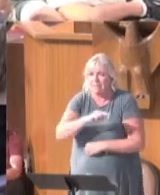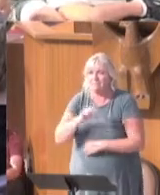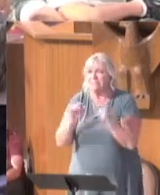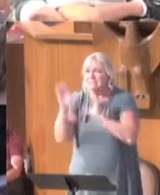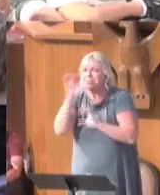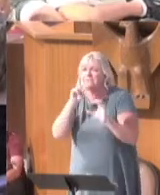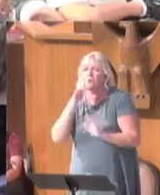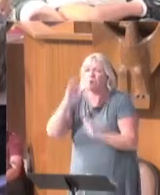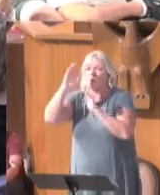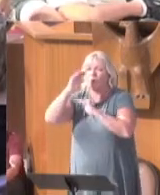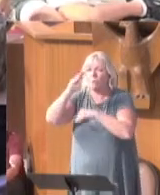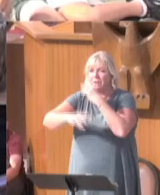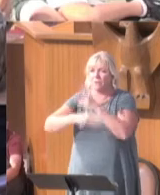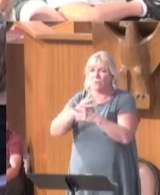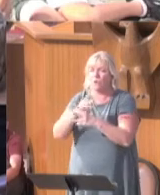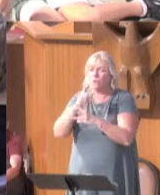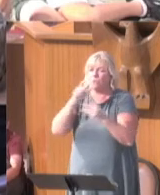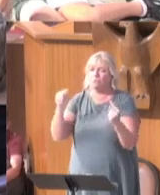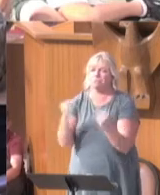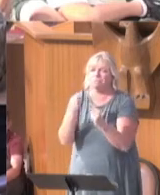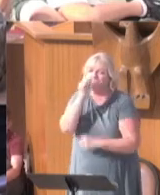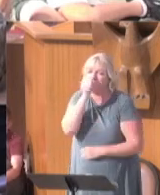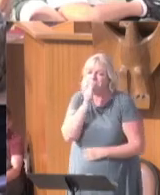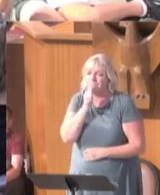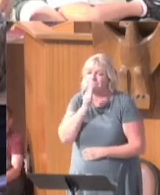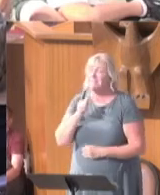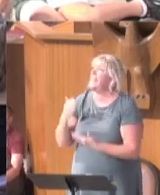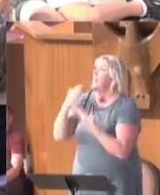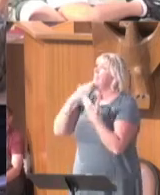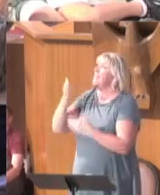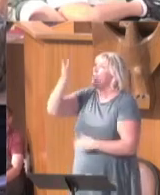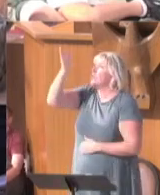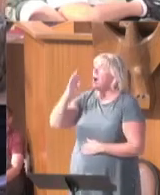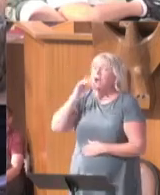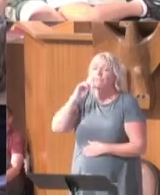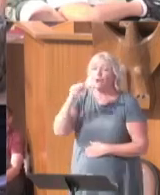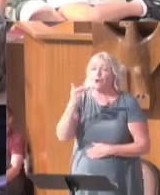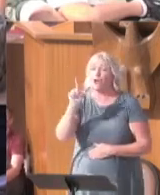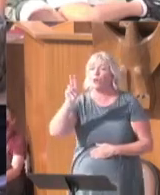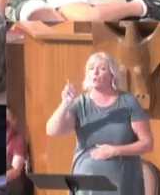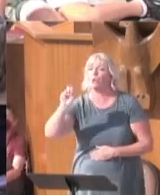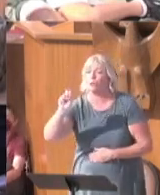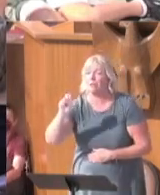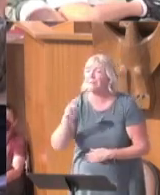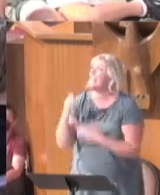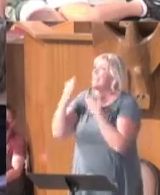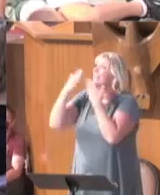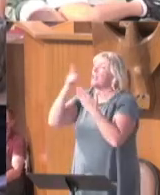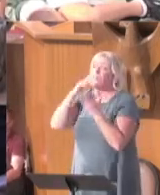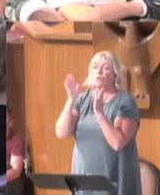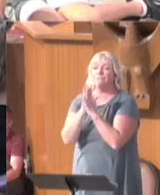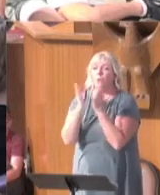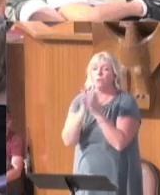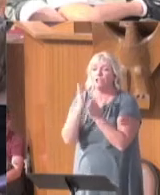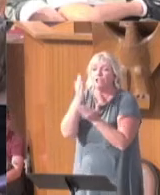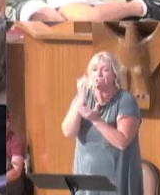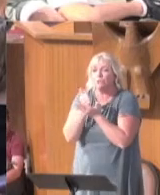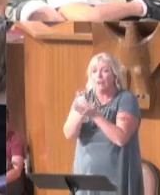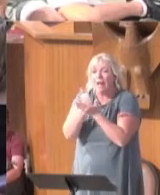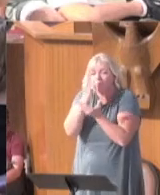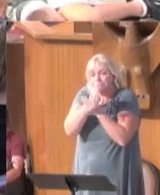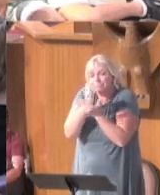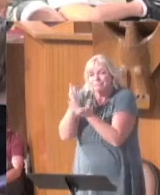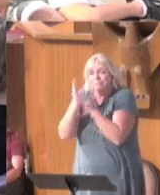world. Thank you, God, for glue sticks that hold things together, for folders that help things stay in